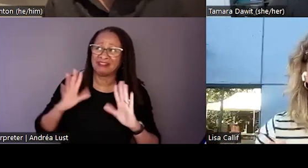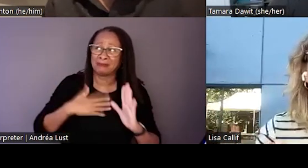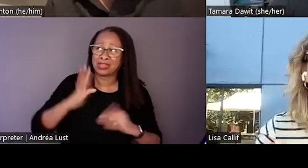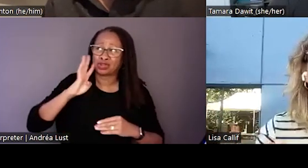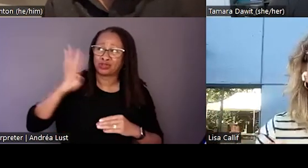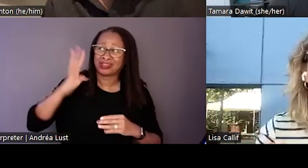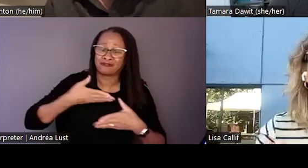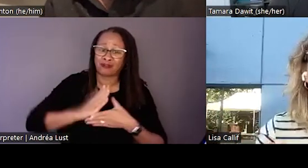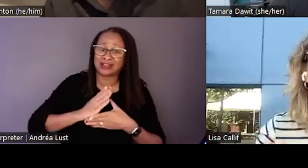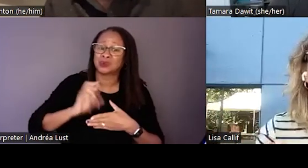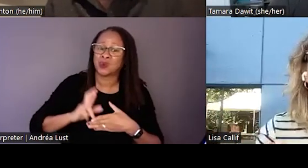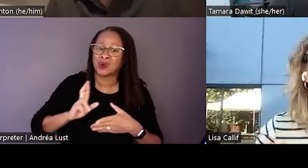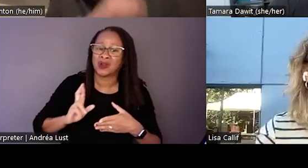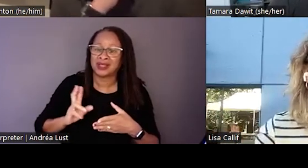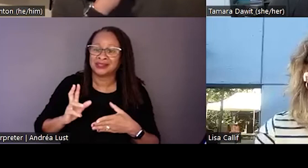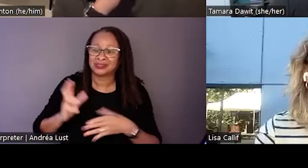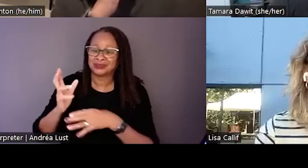not?